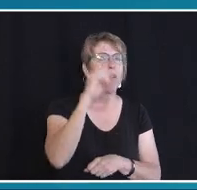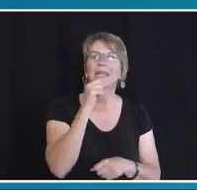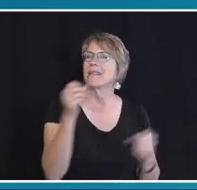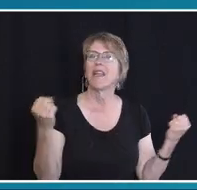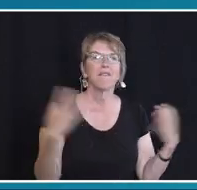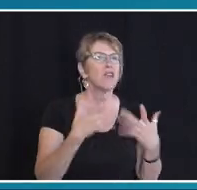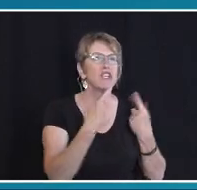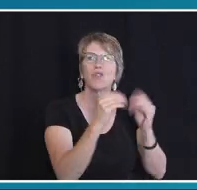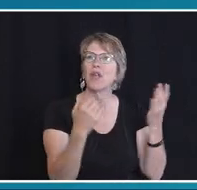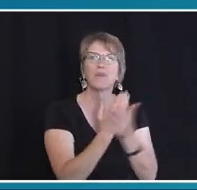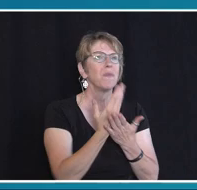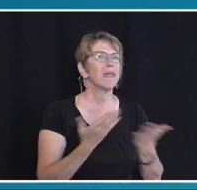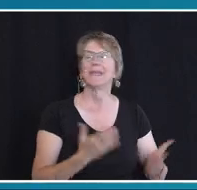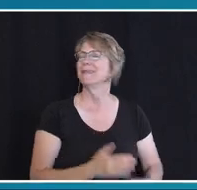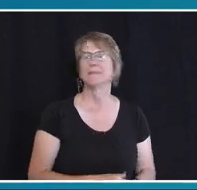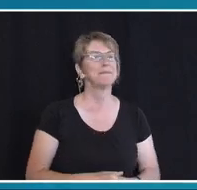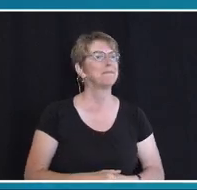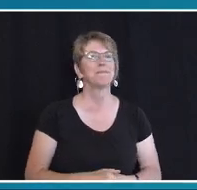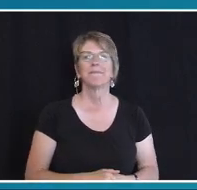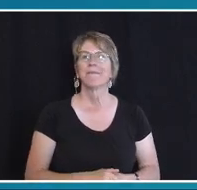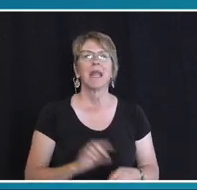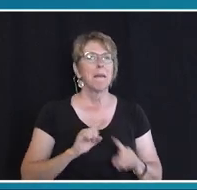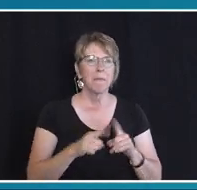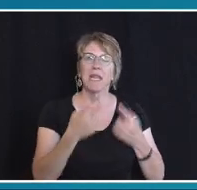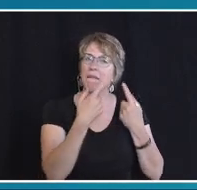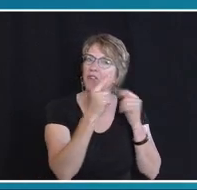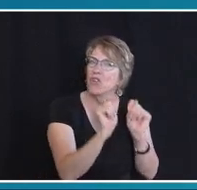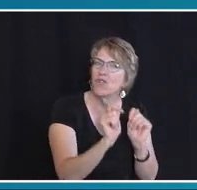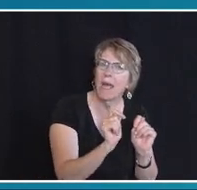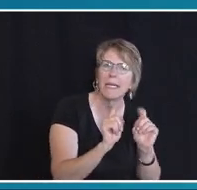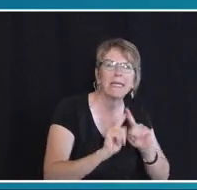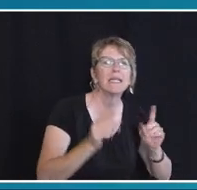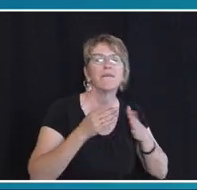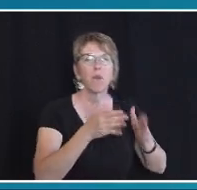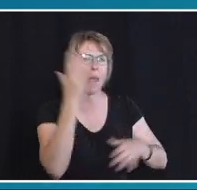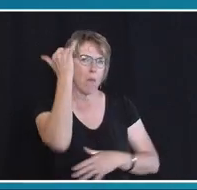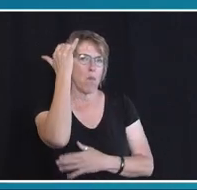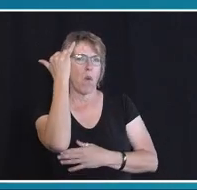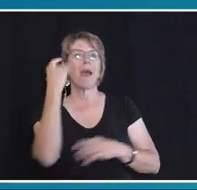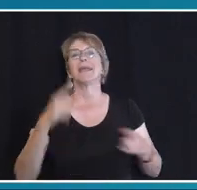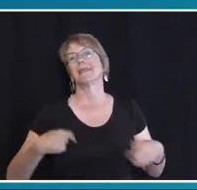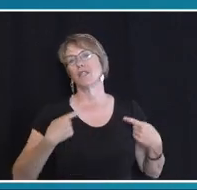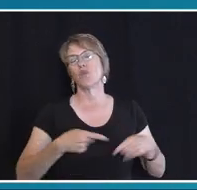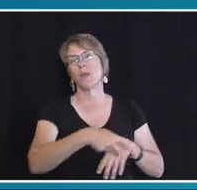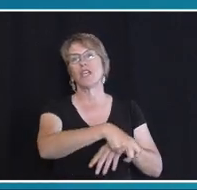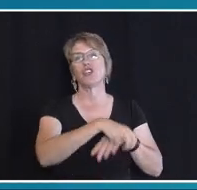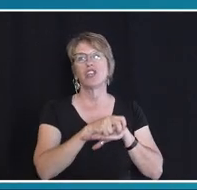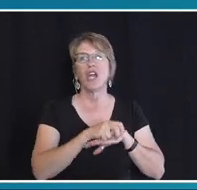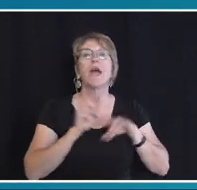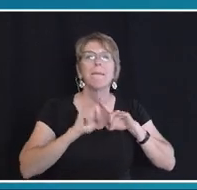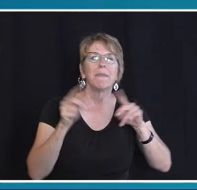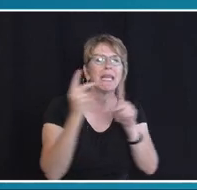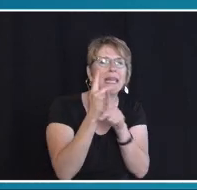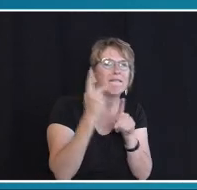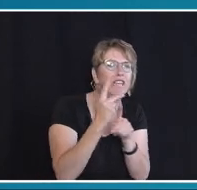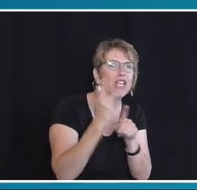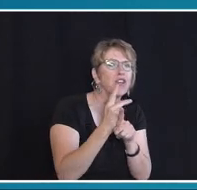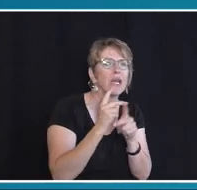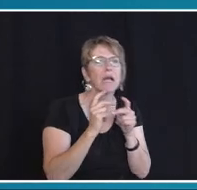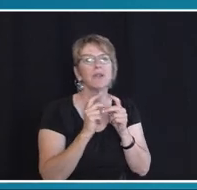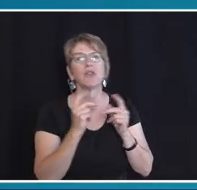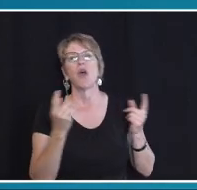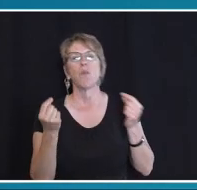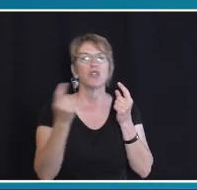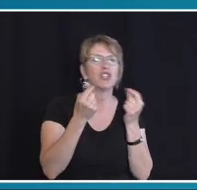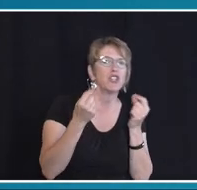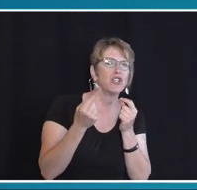try anything. And of course, he has to try it a little different because he's in a wheelchair, so he figures it out how to do